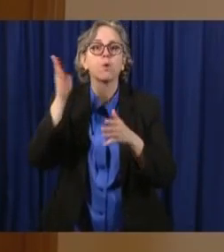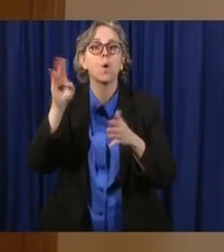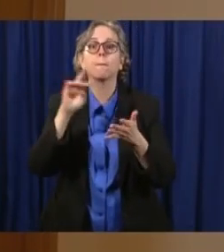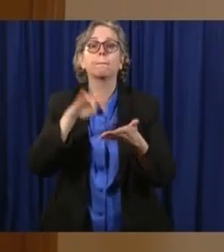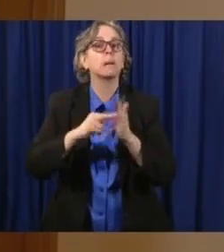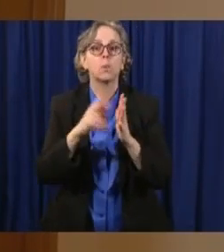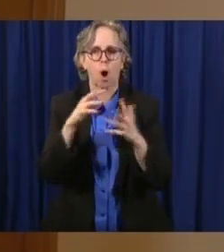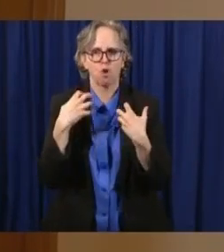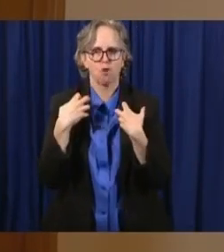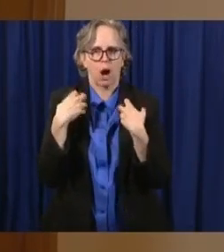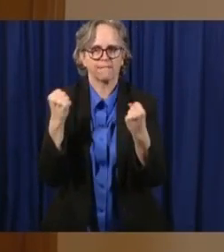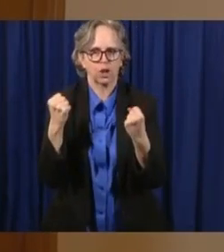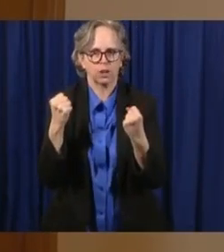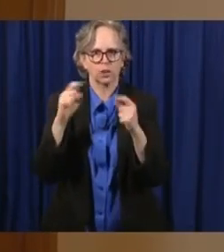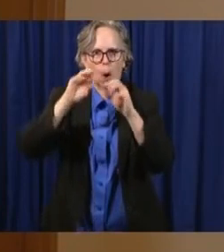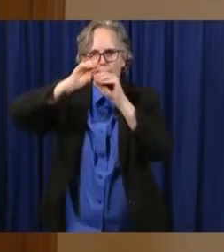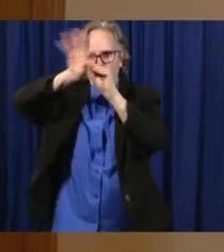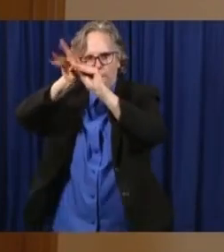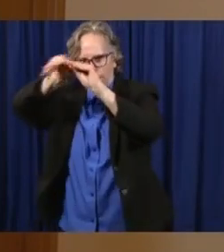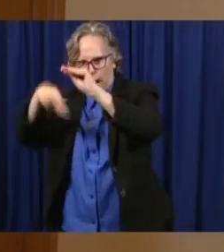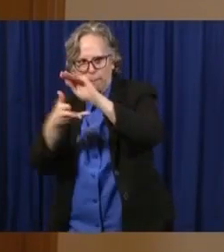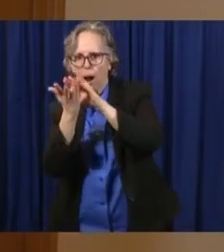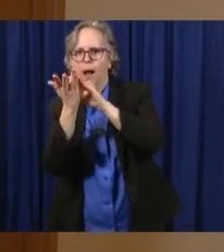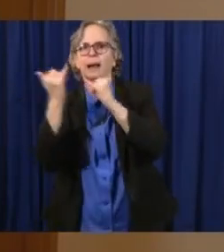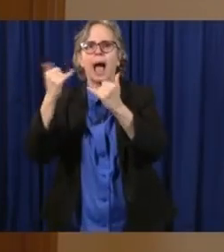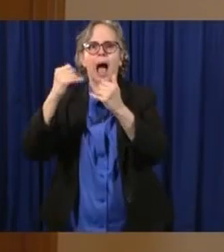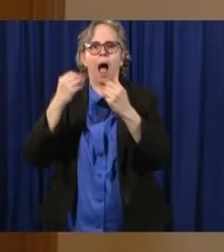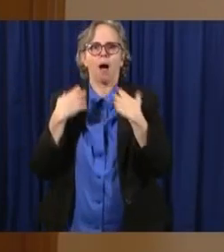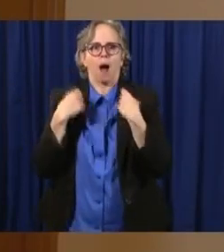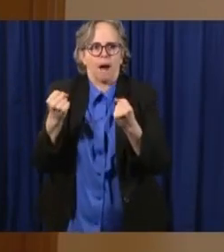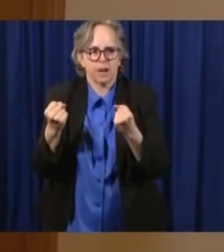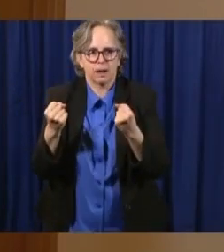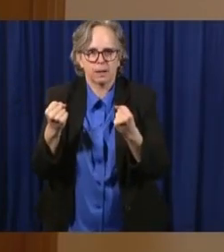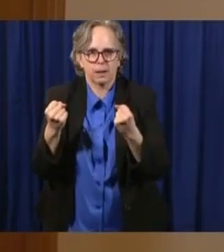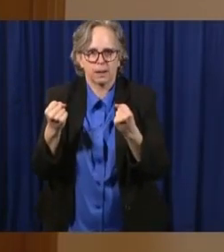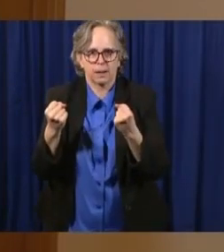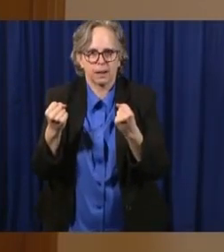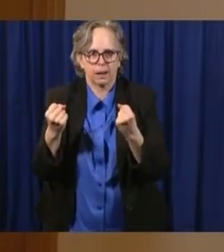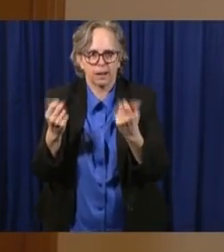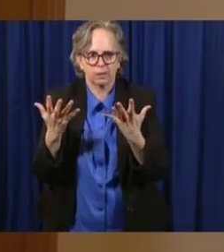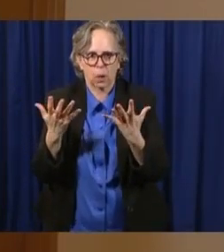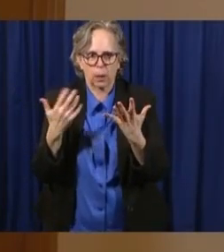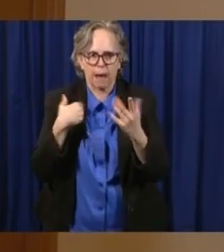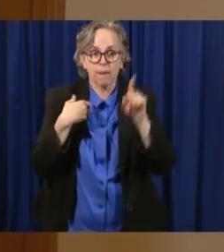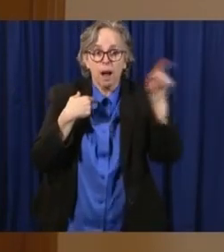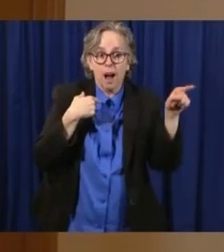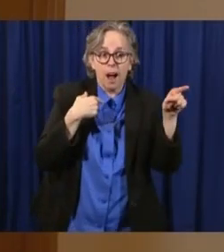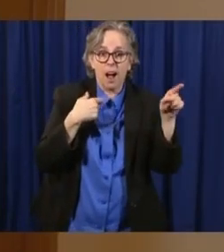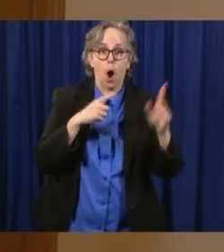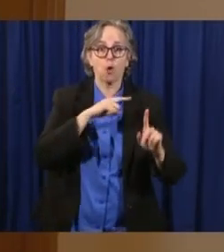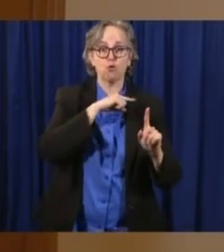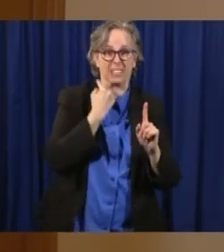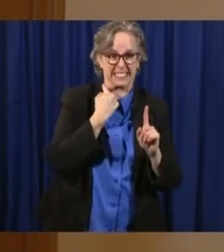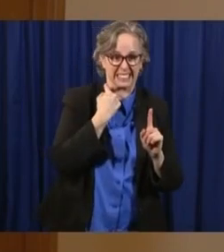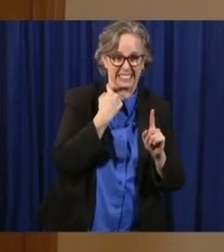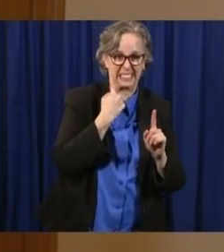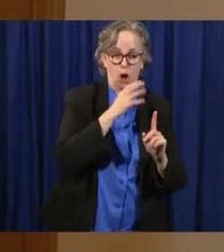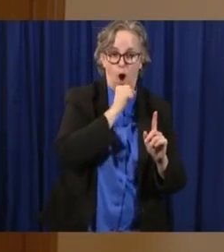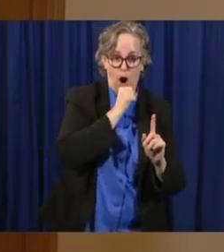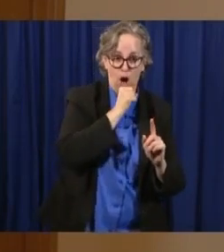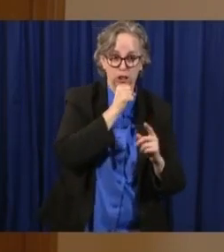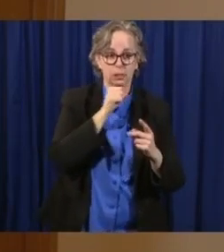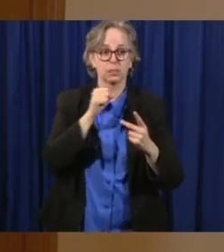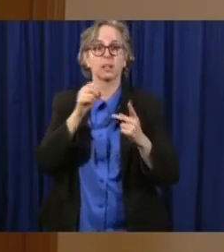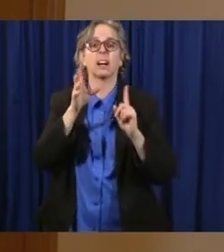are now recovered. So we have our susceptible people, the orange, the people who are infected, red,